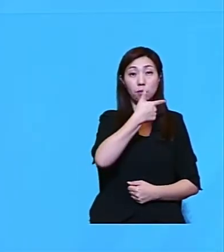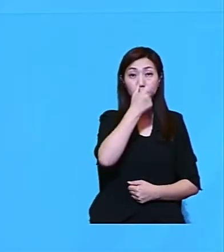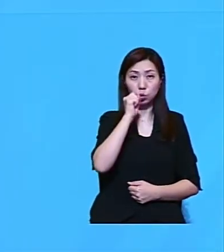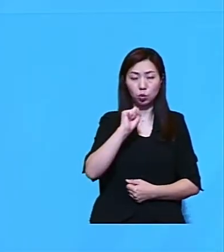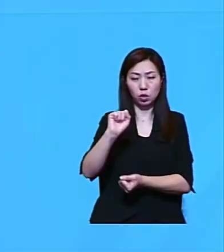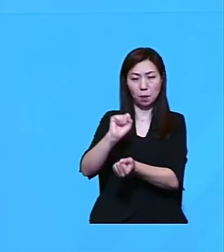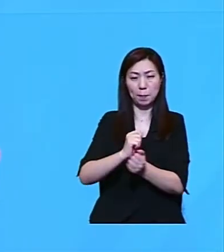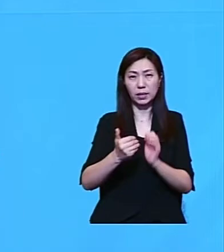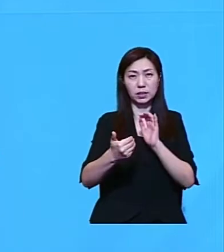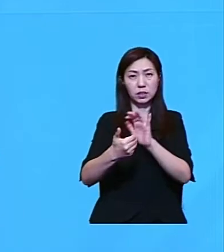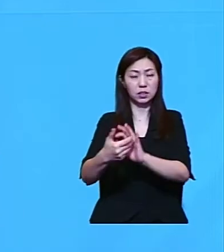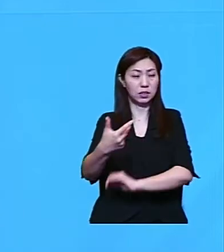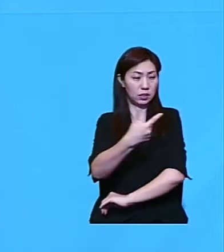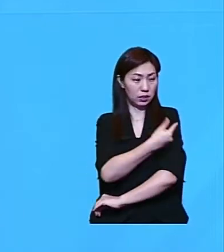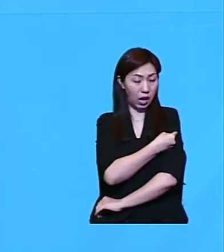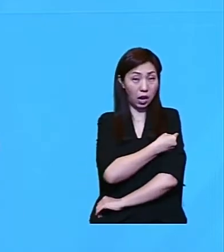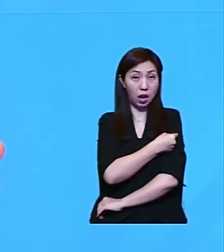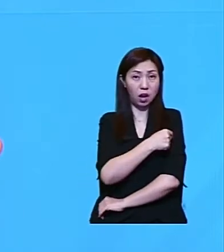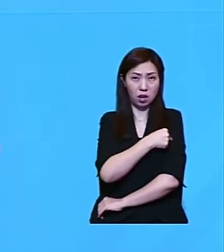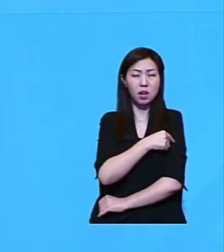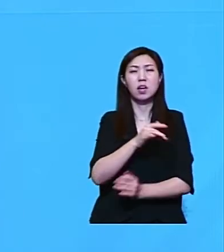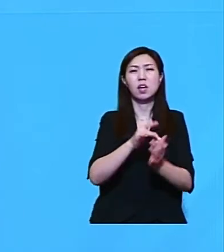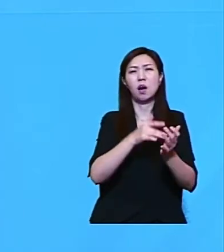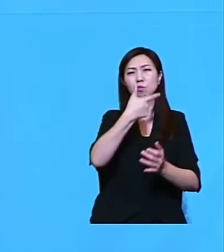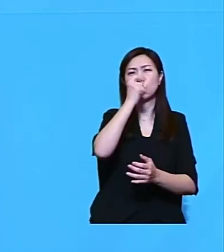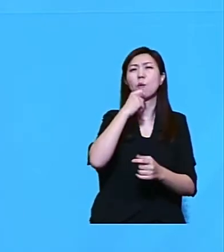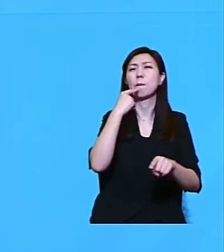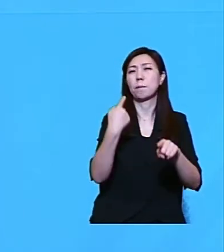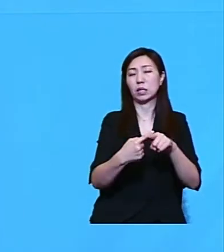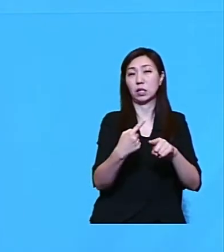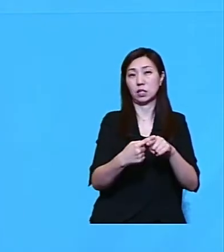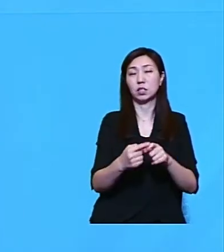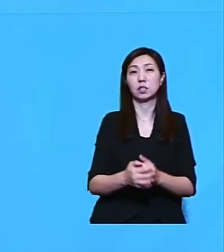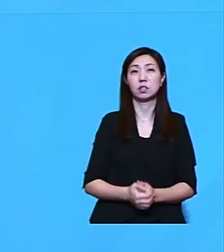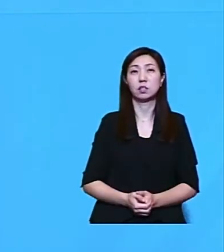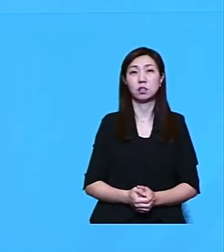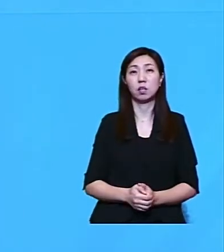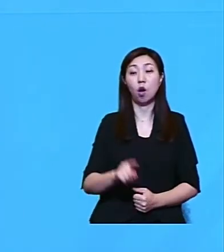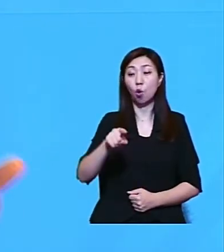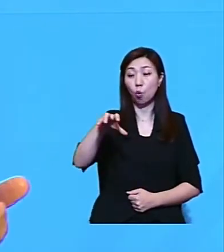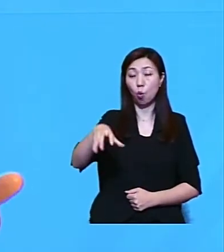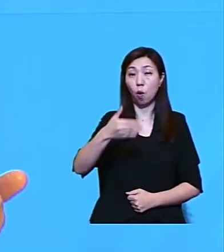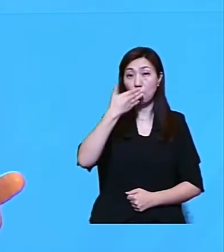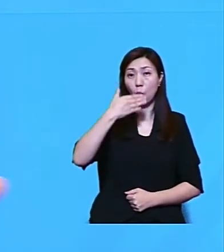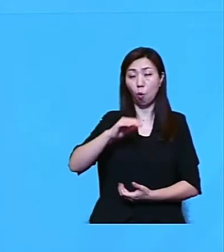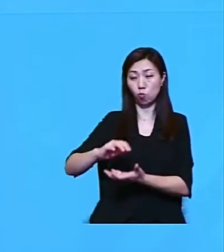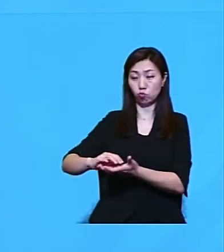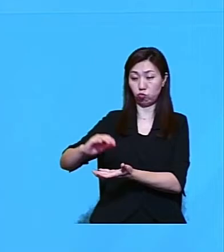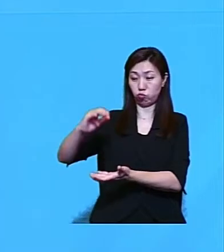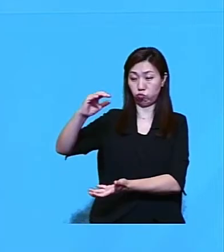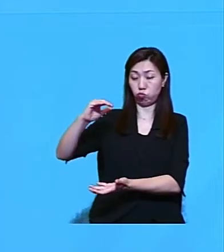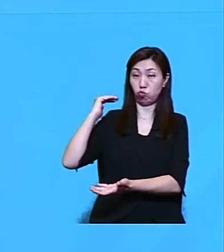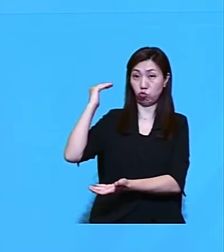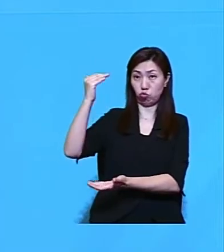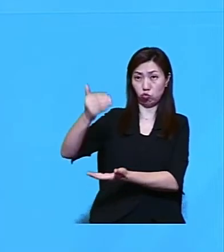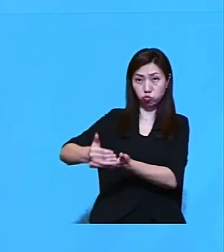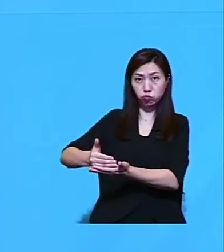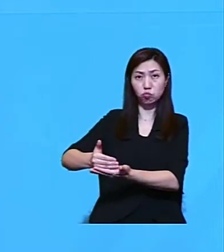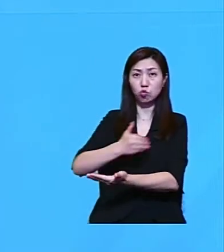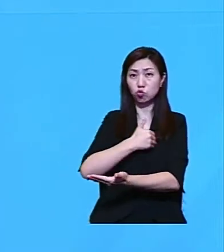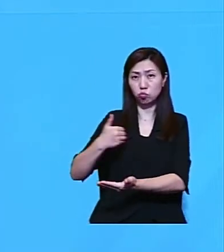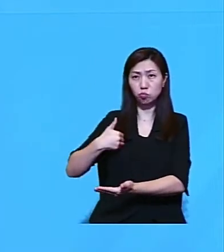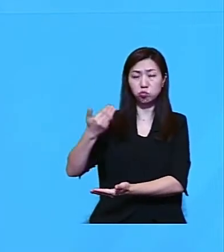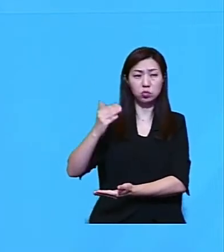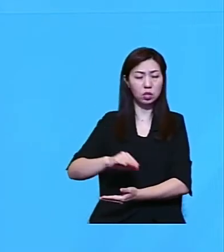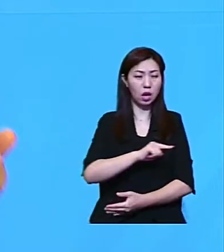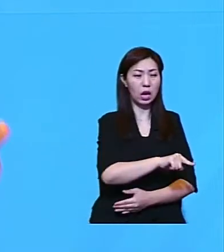enough food in the world, but it's that poor people don't have access. Right. So it's an equality issue in the first place. And yes,